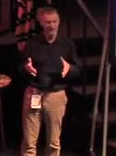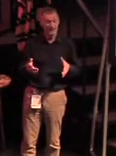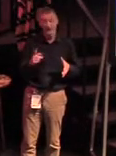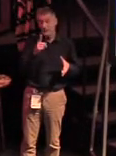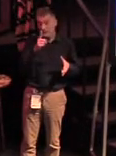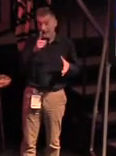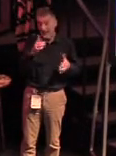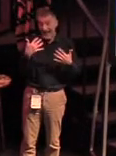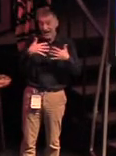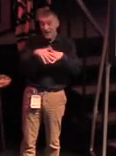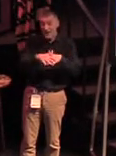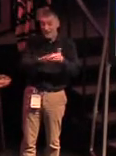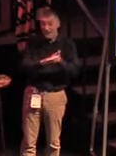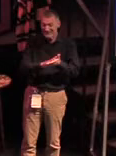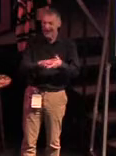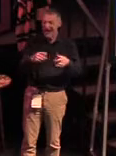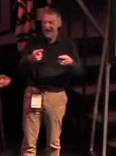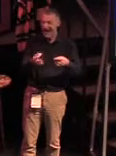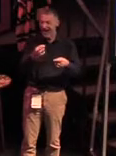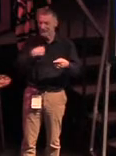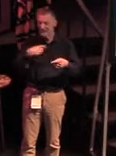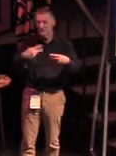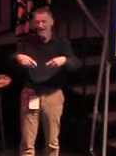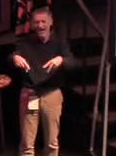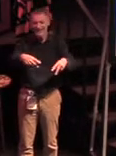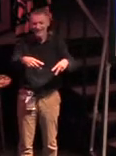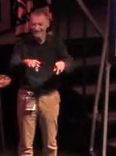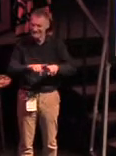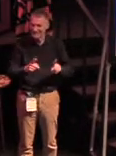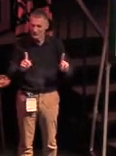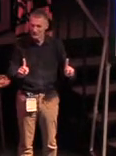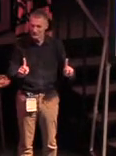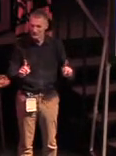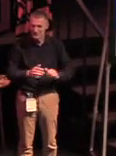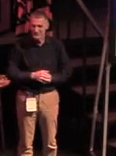Inclusion is being asked to dance. And that's exactly it.